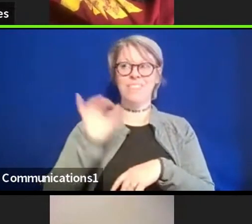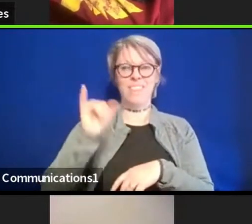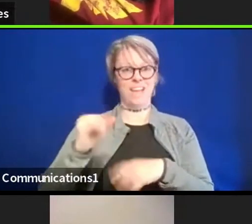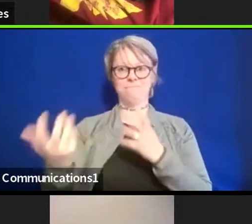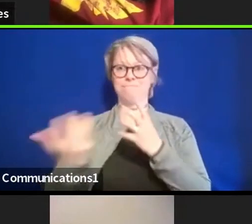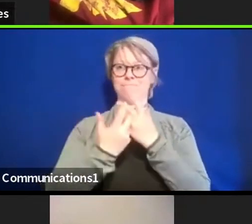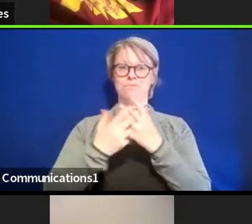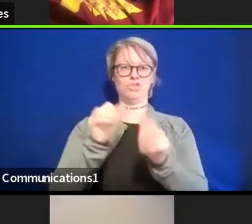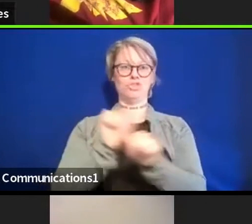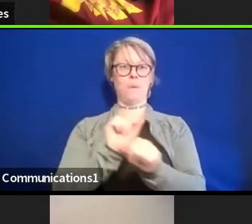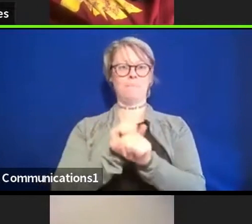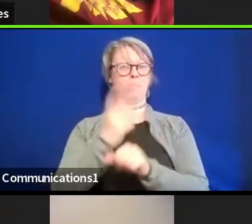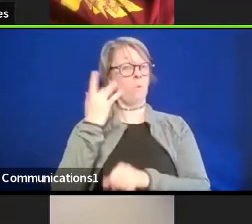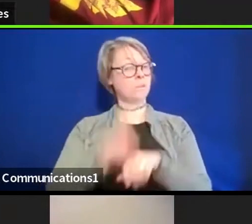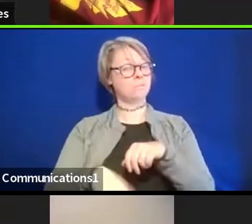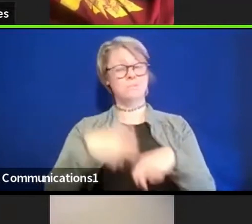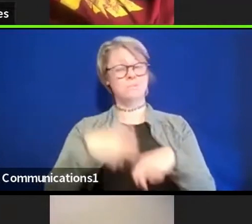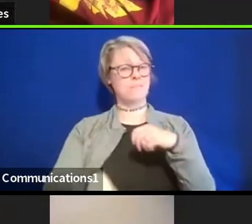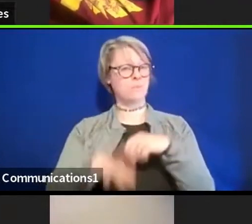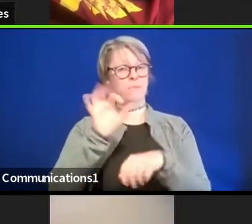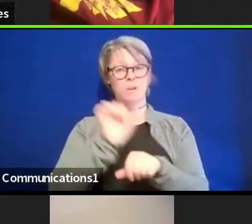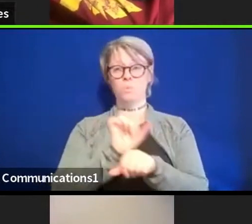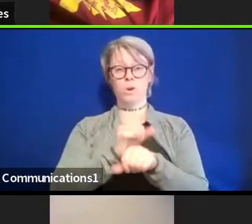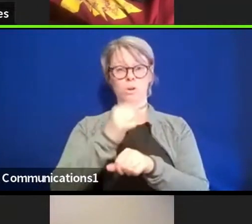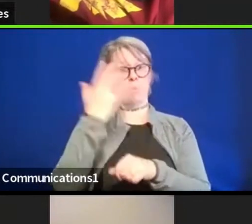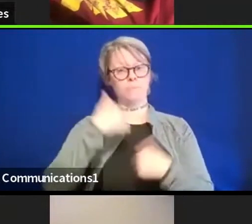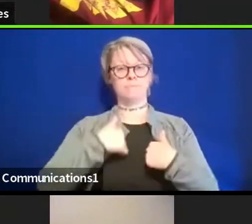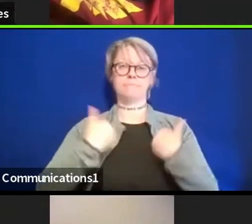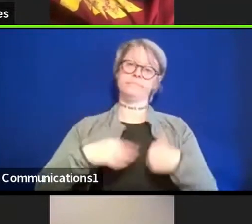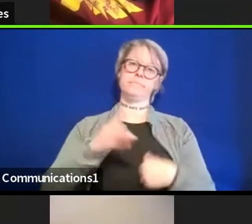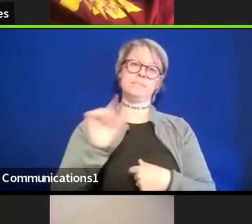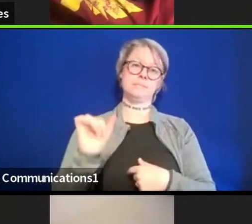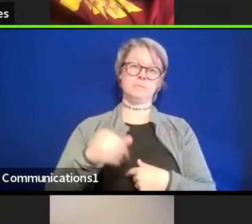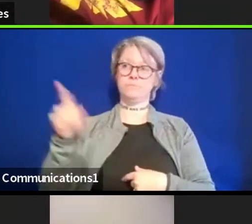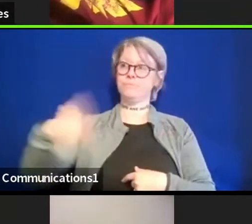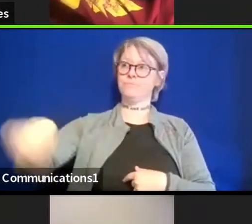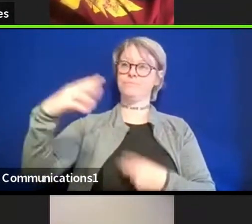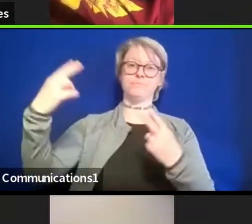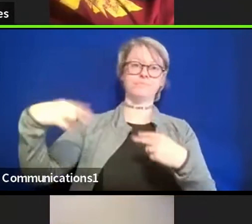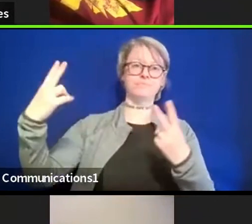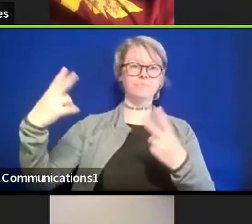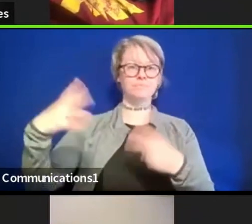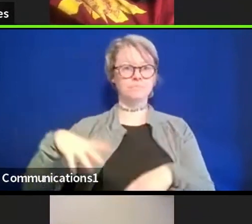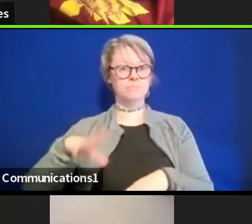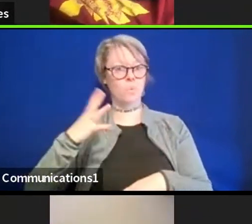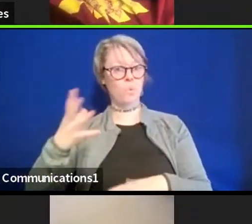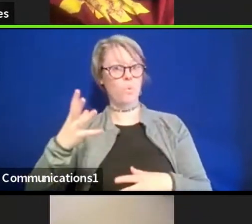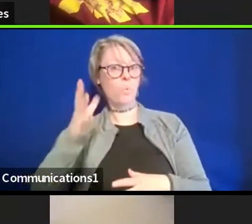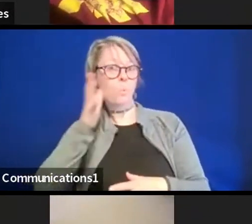for me, like, it's really hard for me to find a job with my disability, and not many people will understand